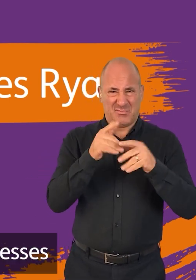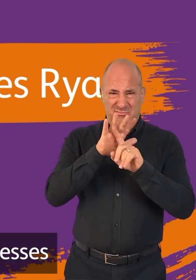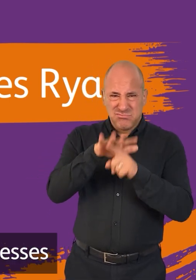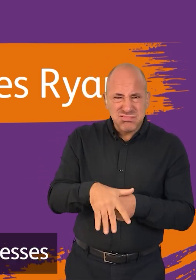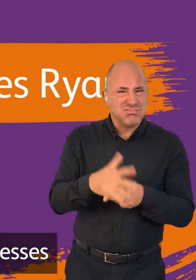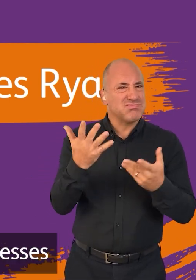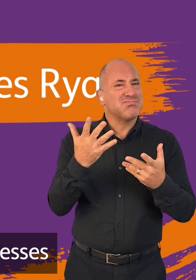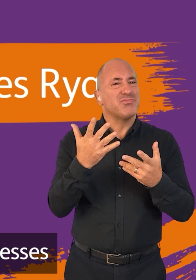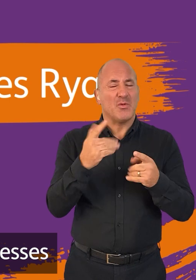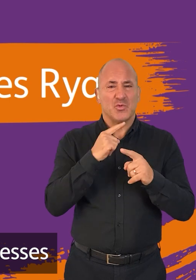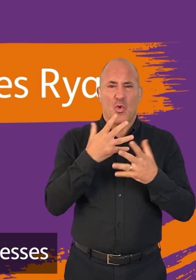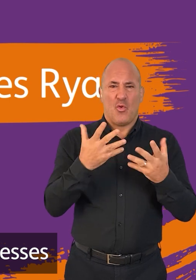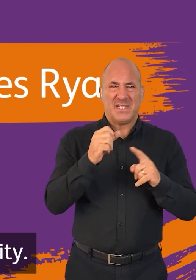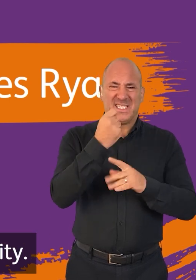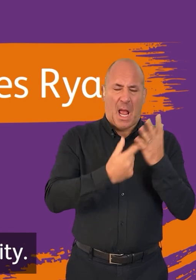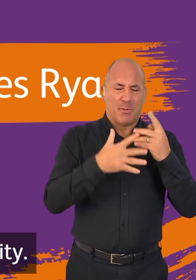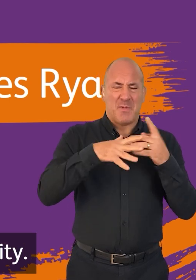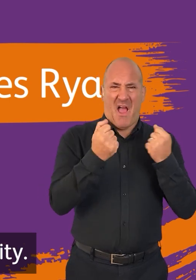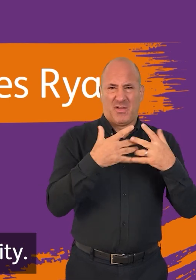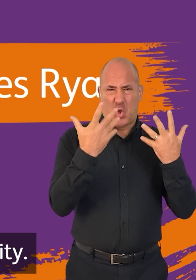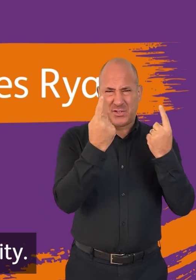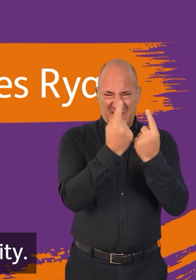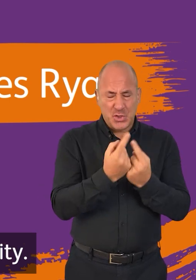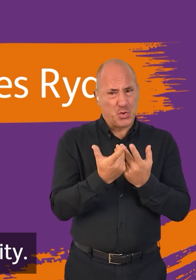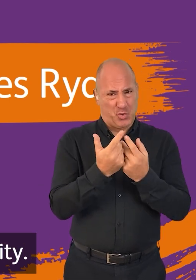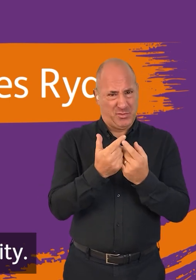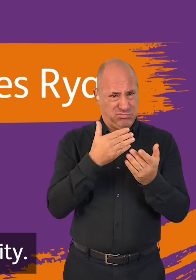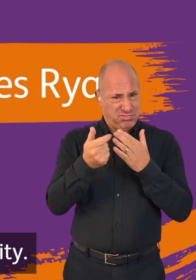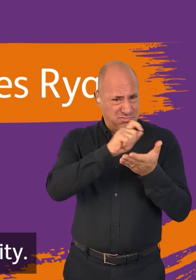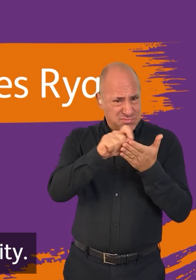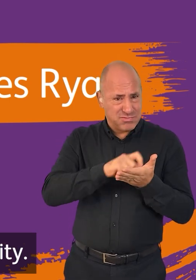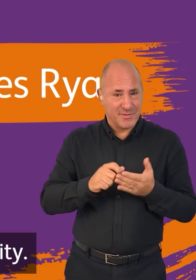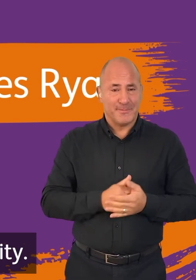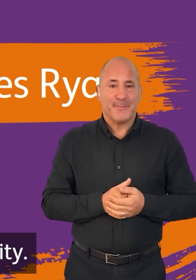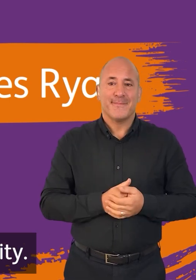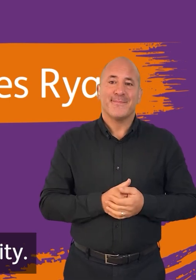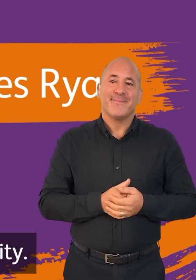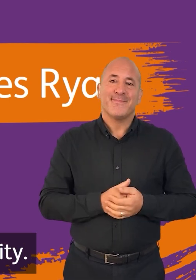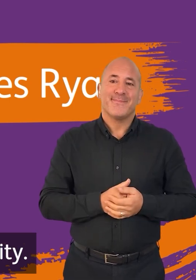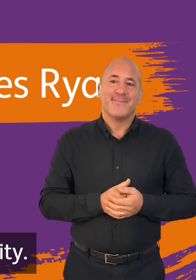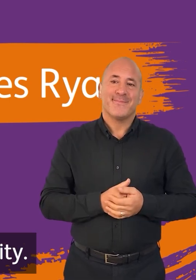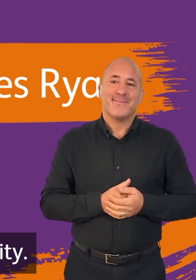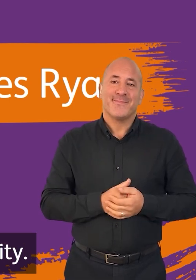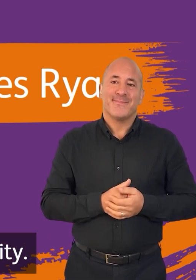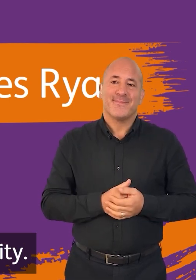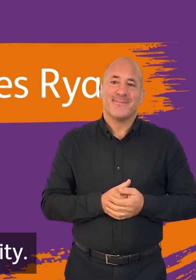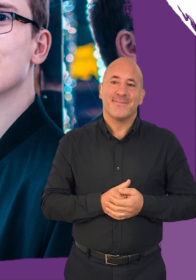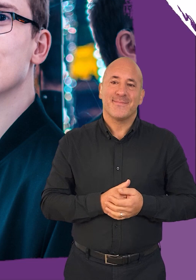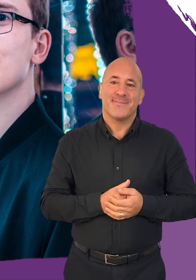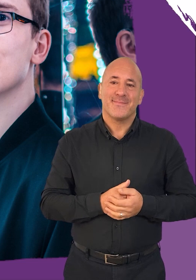writing challenges injustice and addresses the issue facing the disability community.